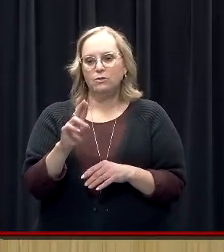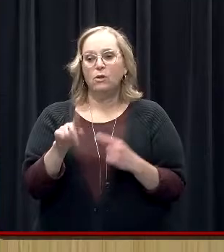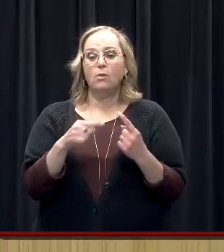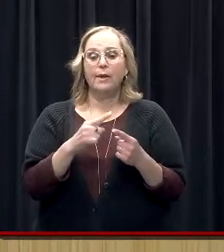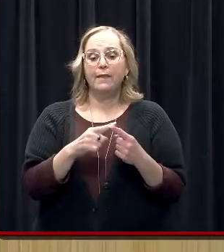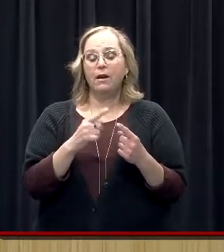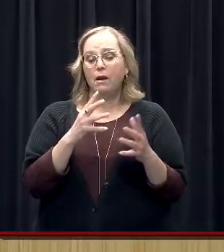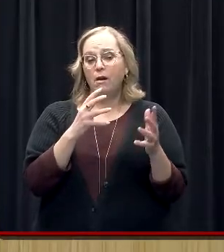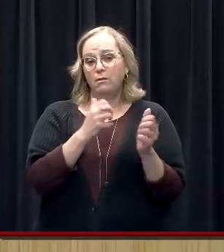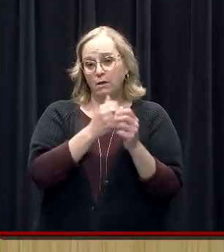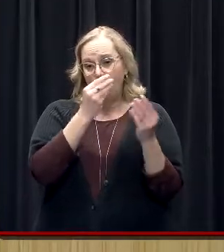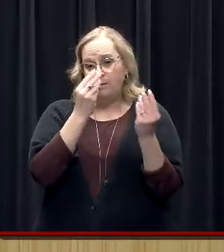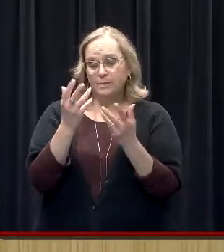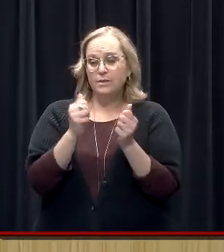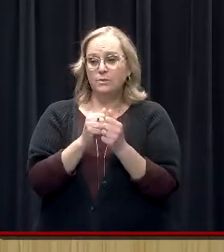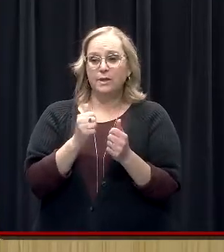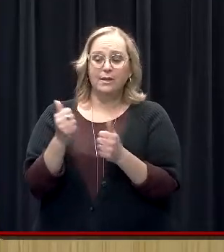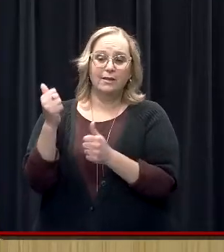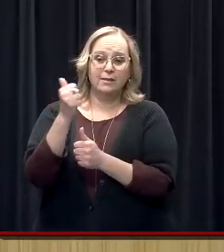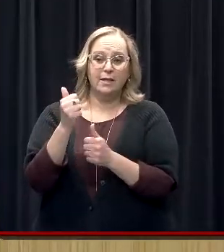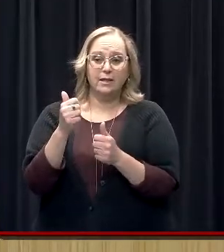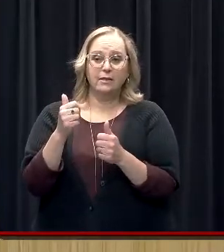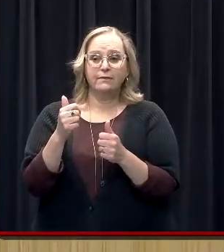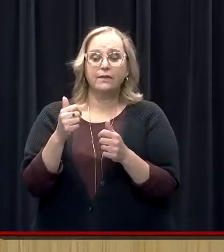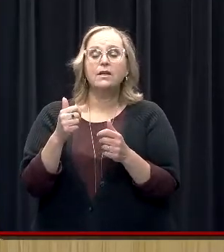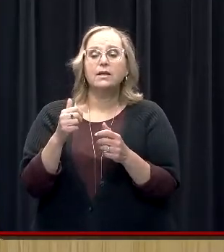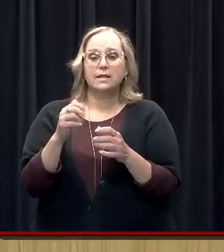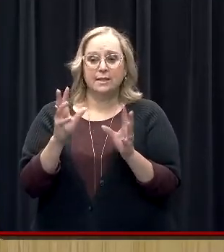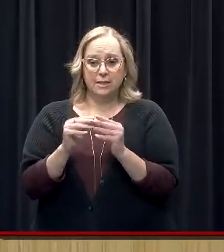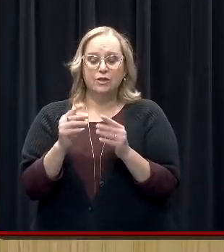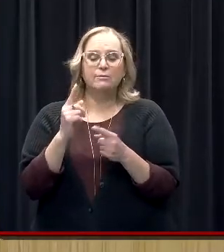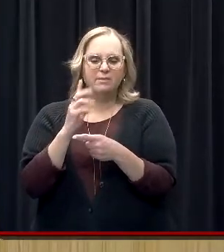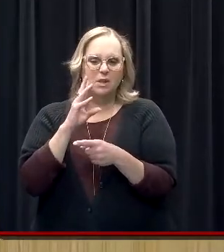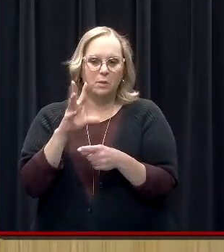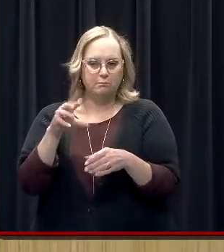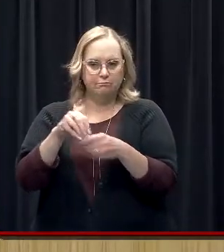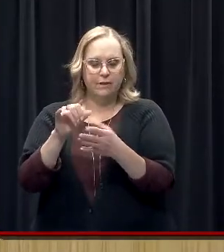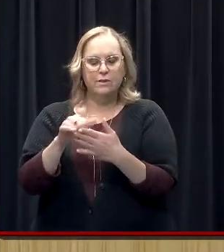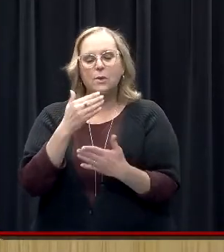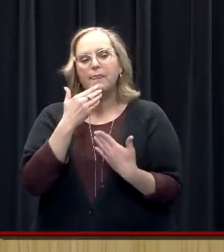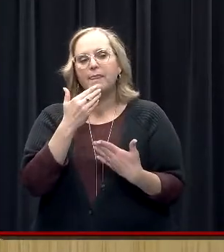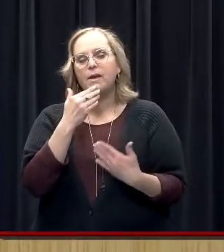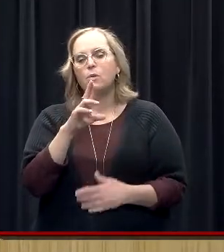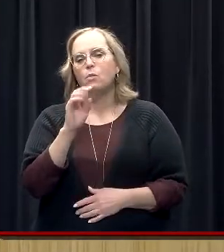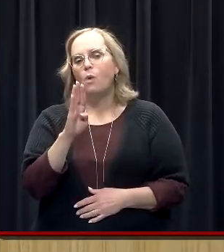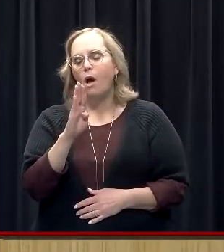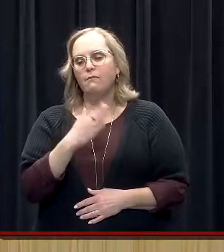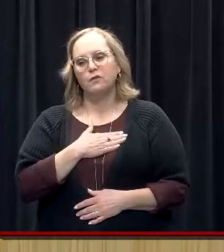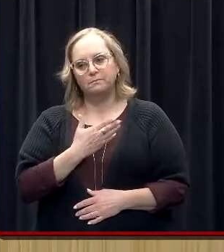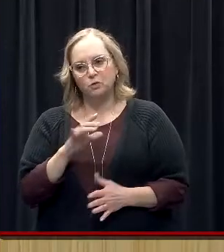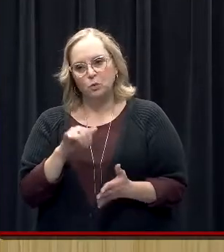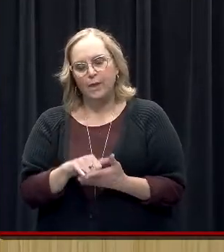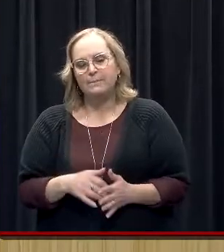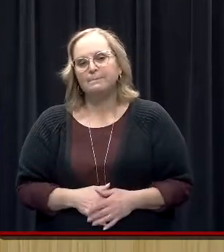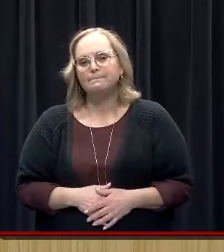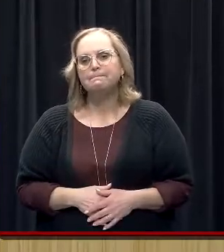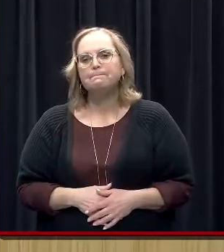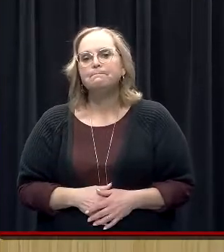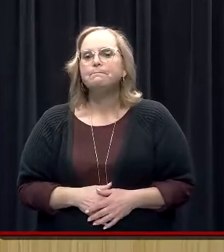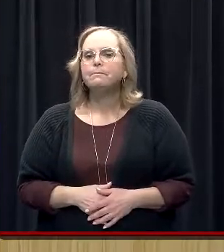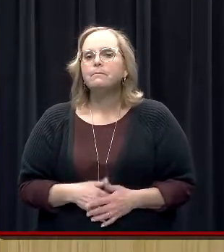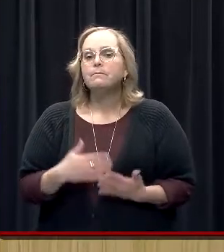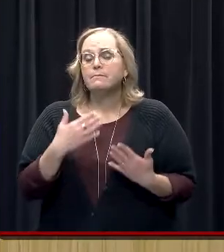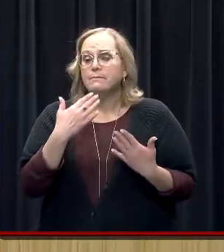will be a part of that as well. So thank you, Rob, for doing that. Thanks